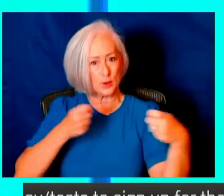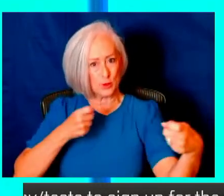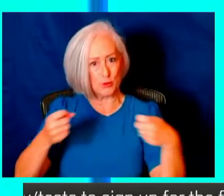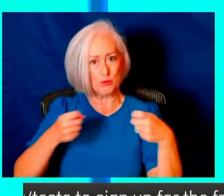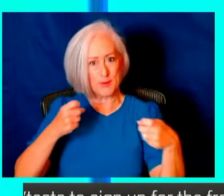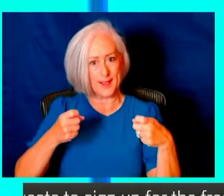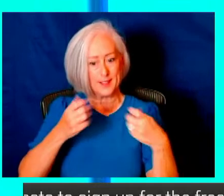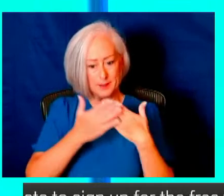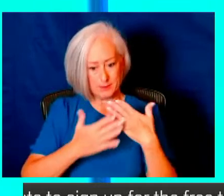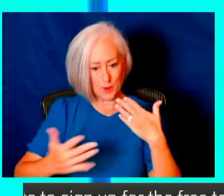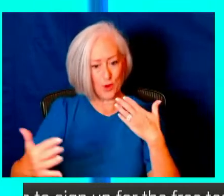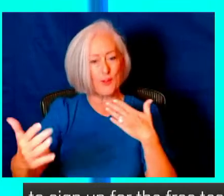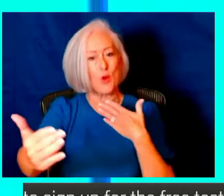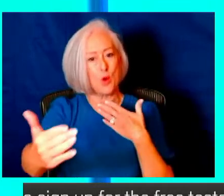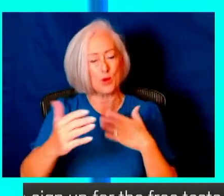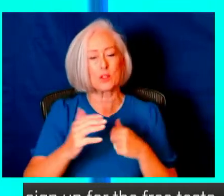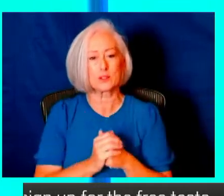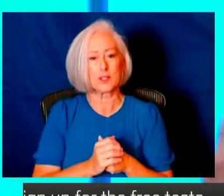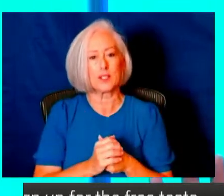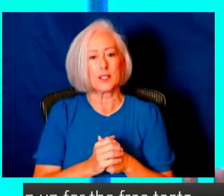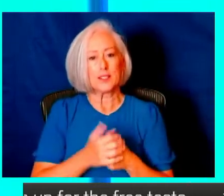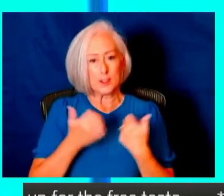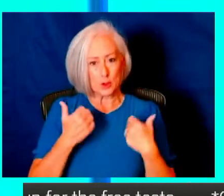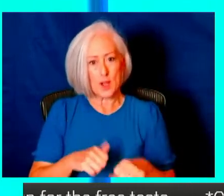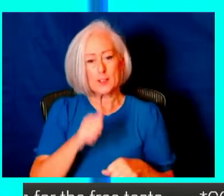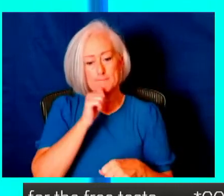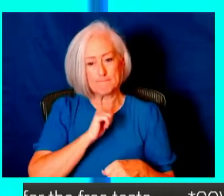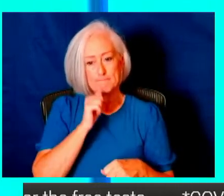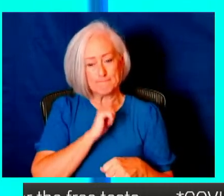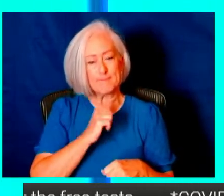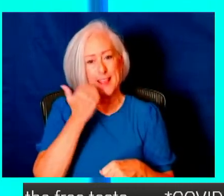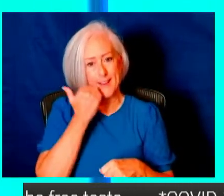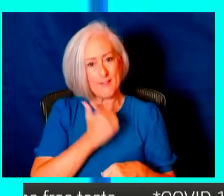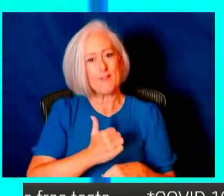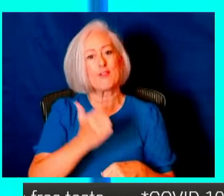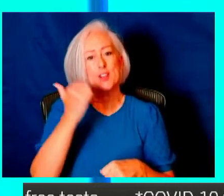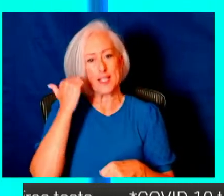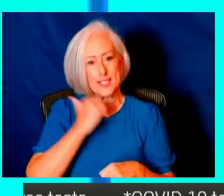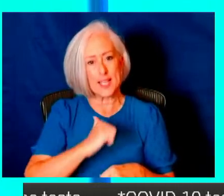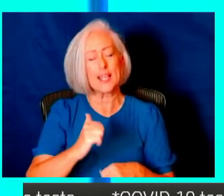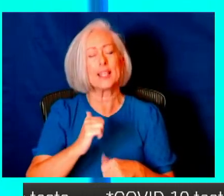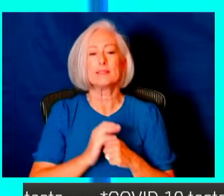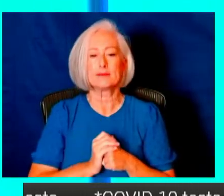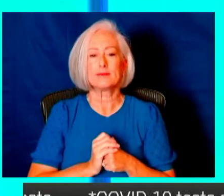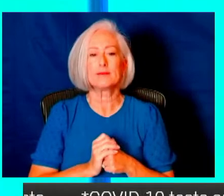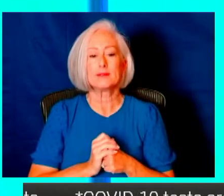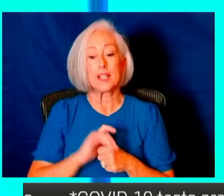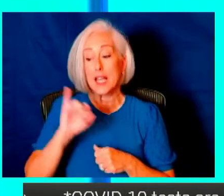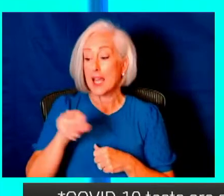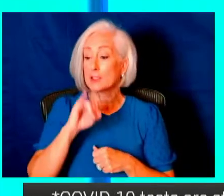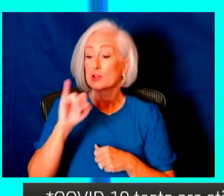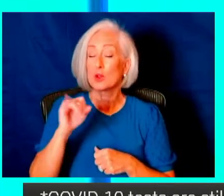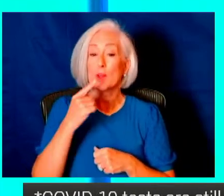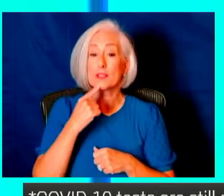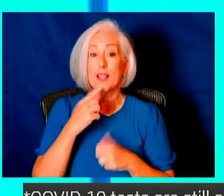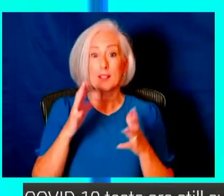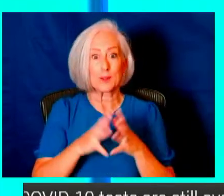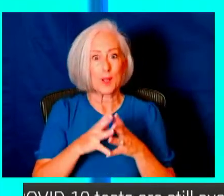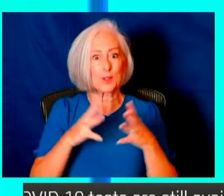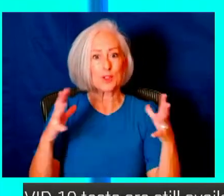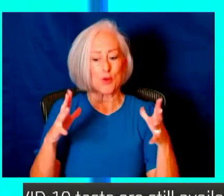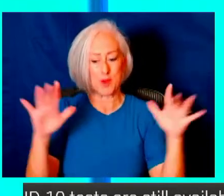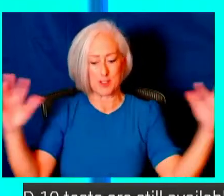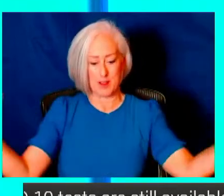get through the day. And like Joy said, there's so much that brings us together. There's more that brings us